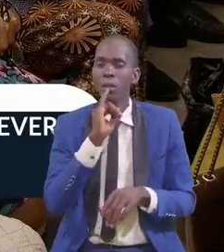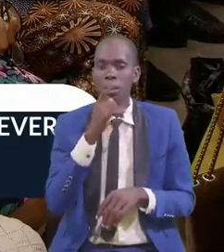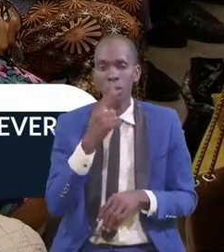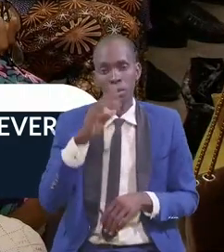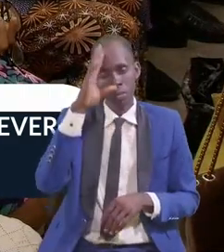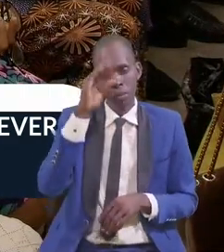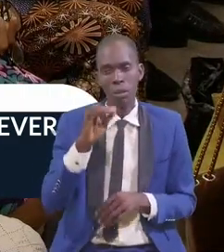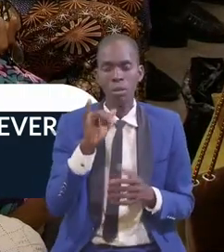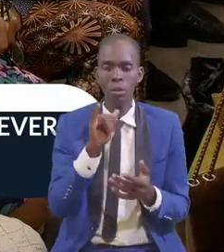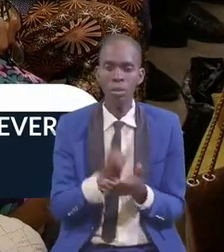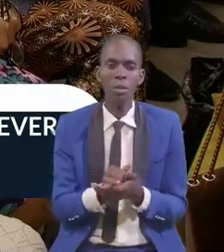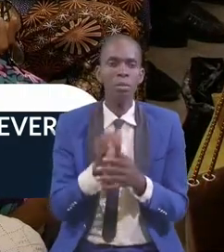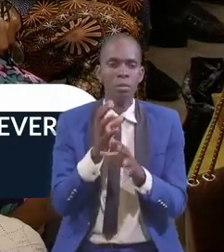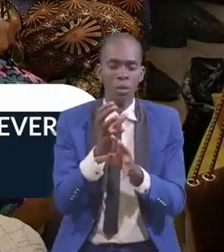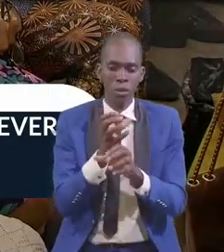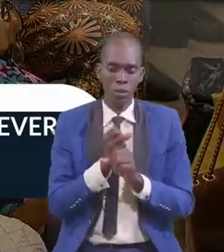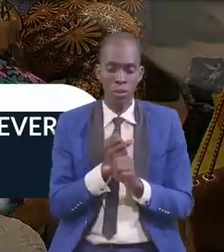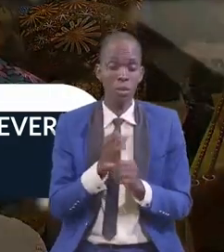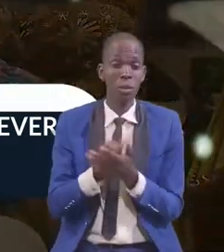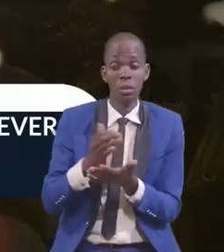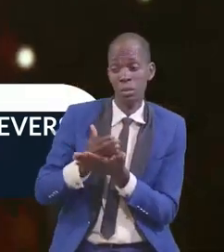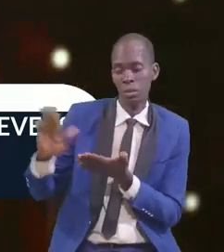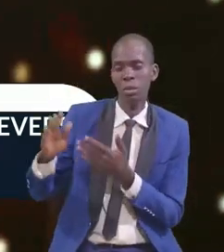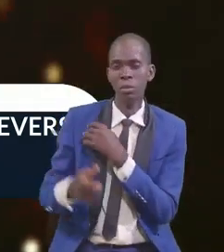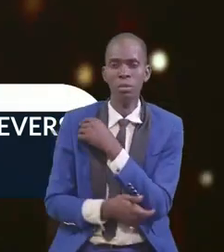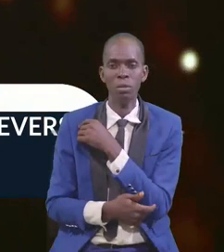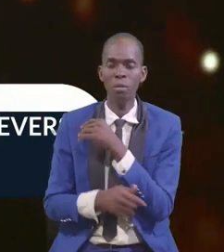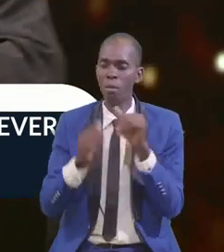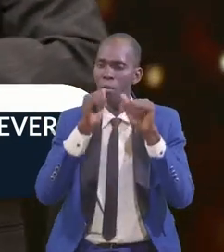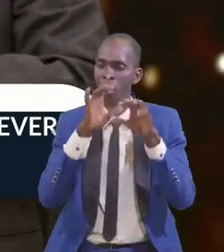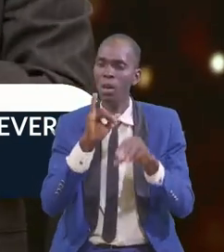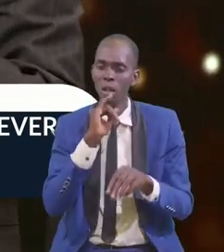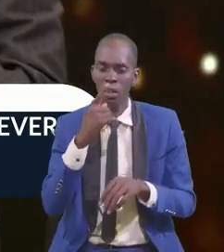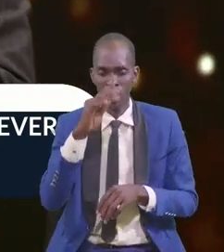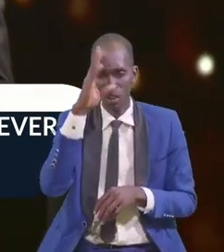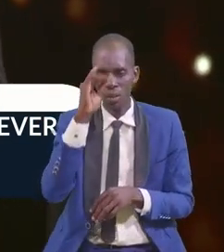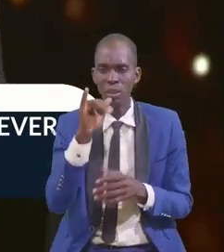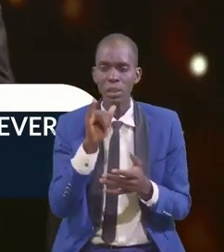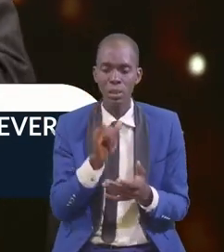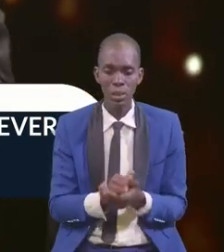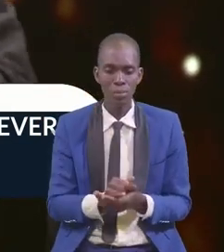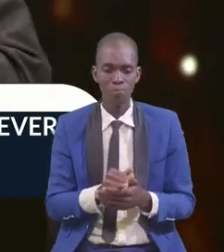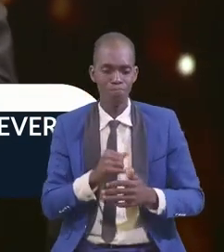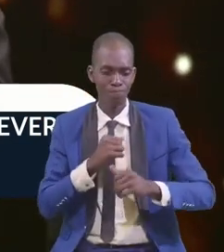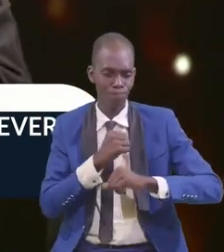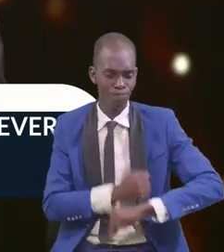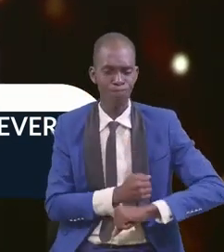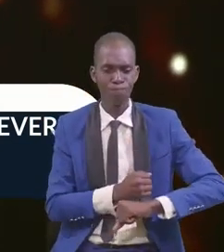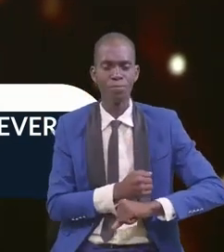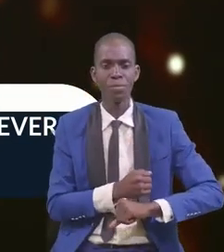man that receives temptation. Blessed is the man that still stands